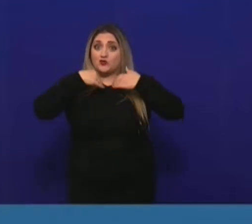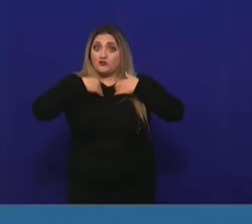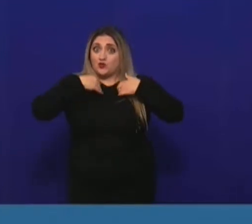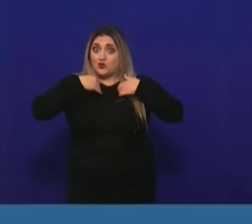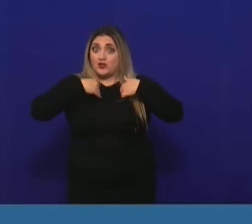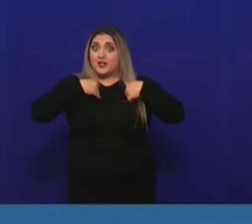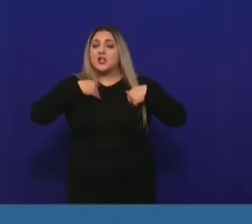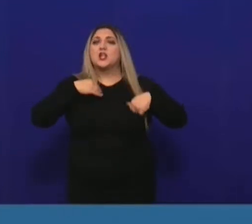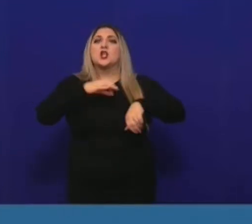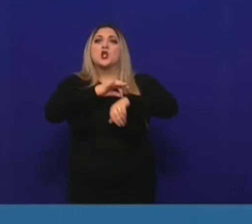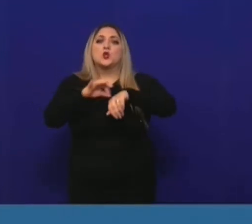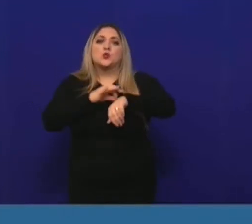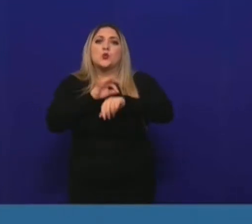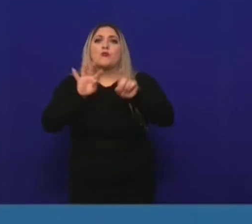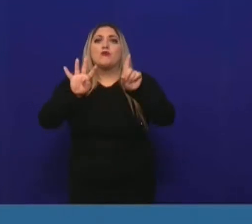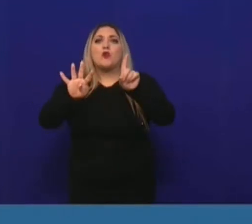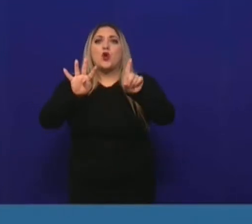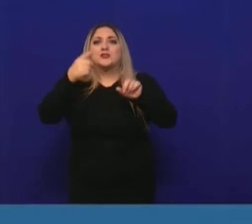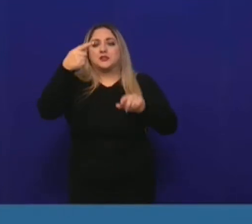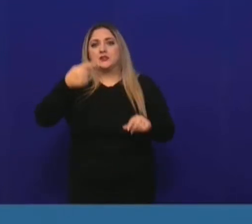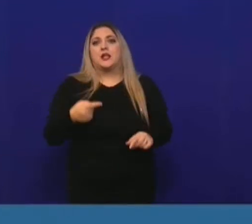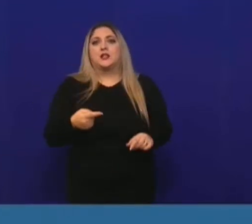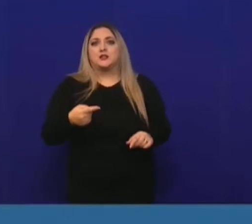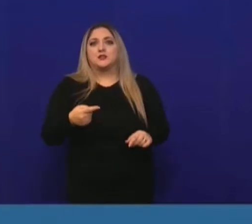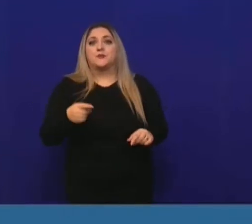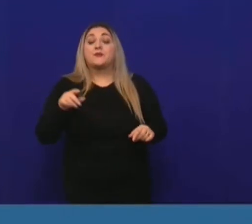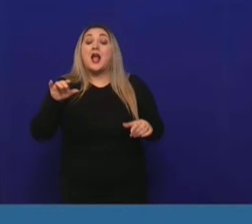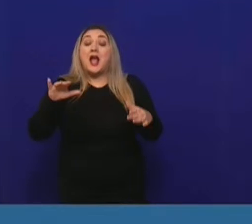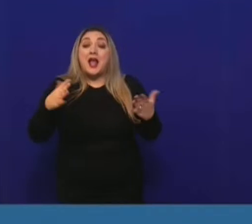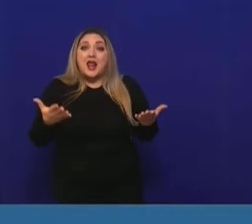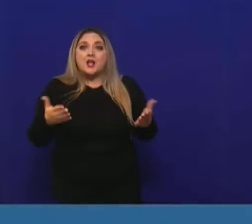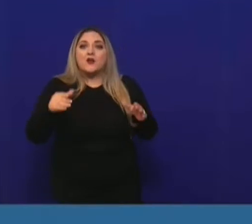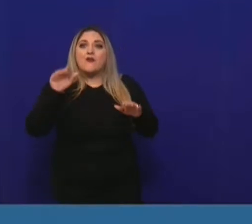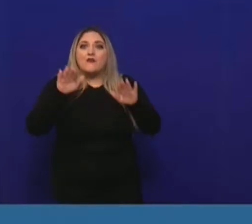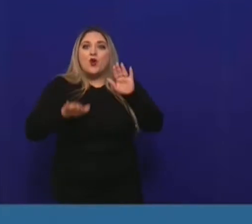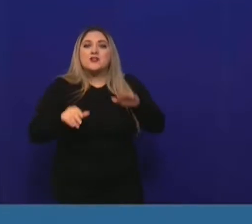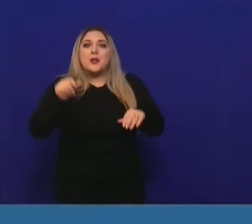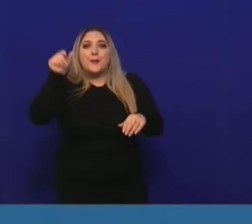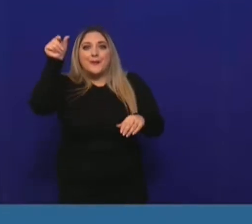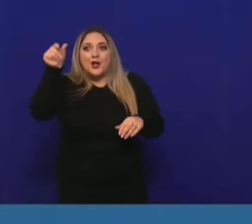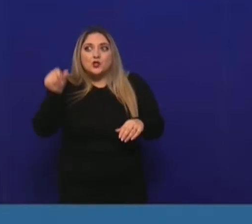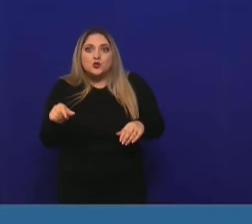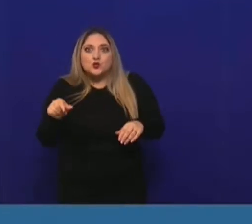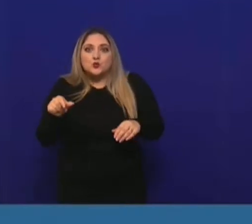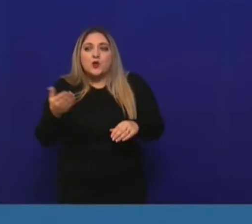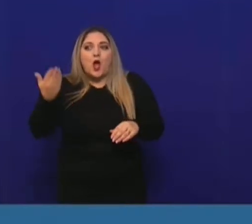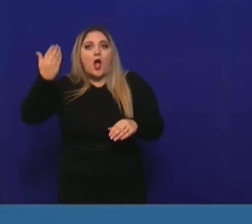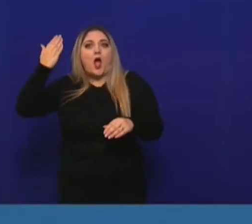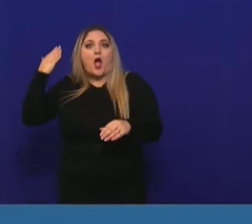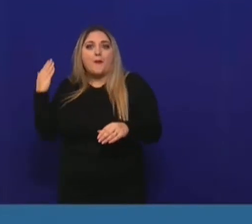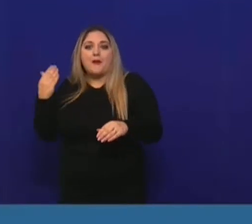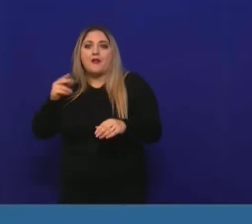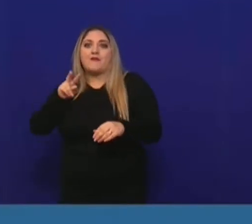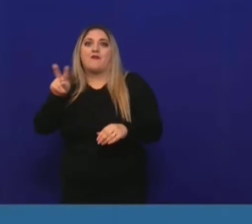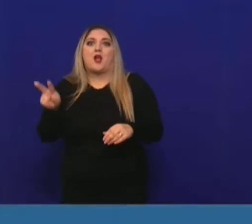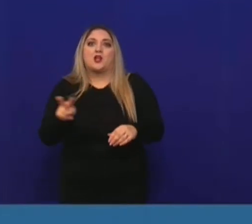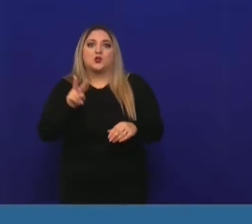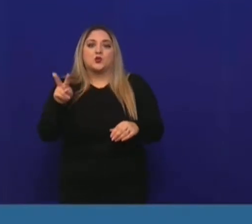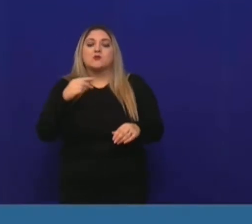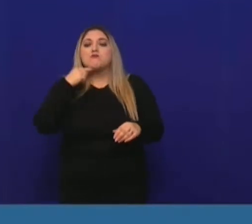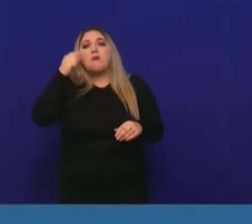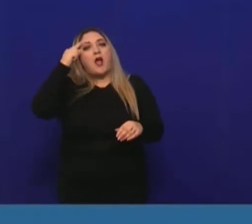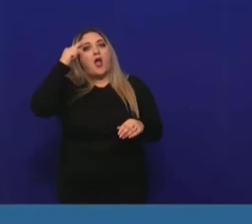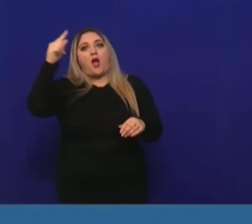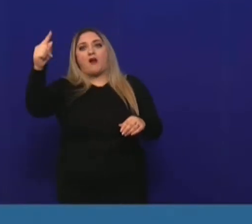to 14 days, allura jekk persuna kien iltaqa' mal-virus qabel hemmhekk inti joħroġulu s-sintomi u